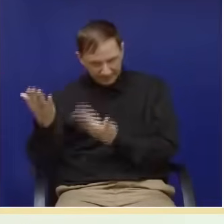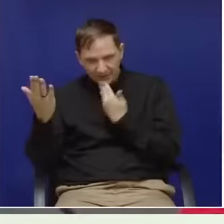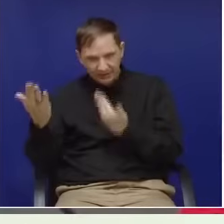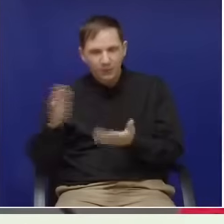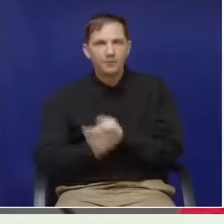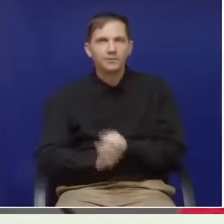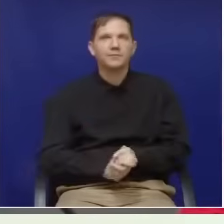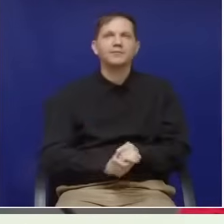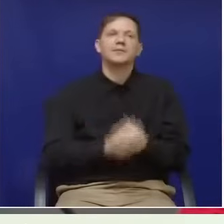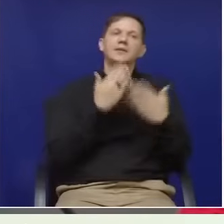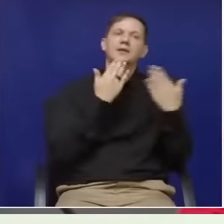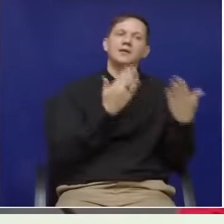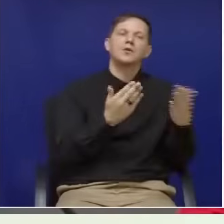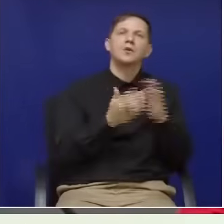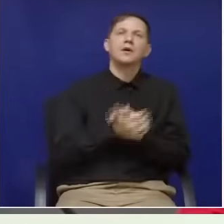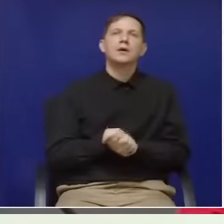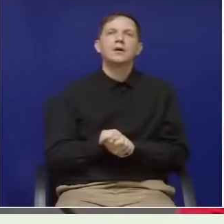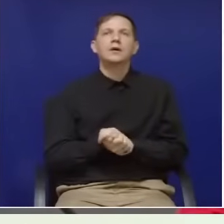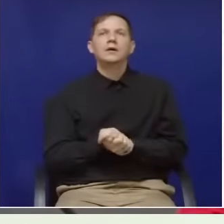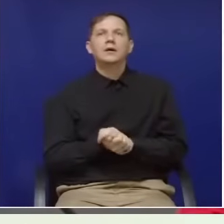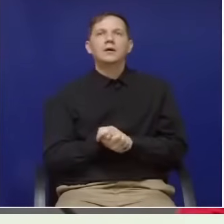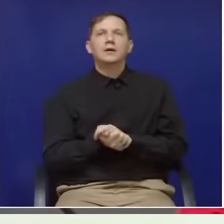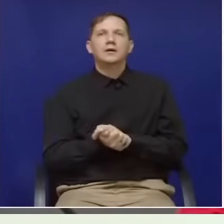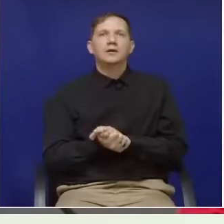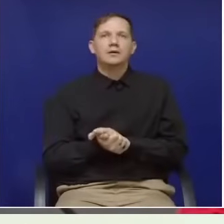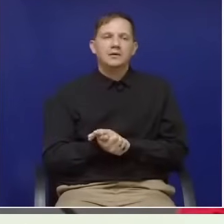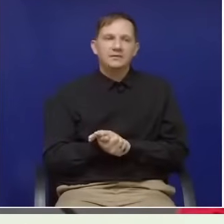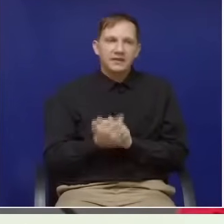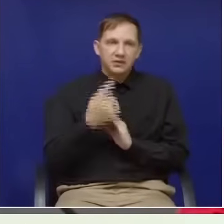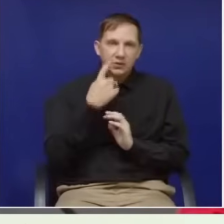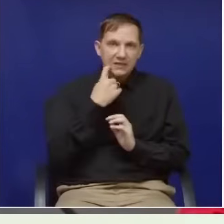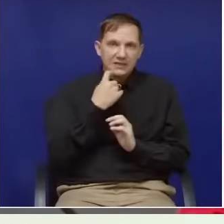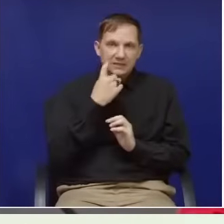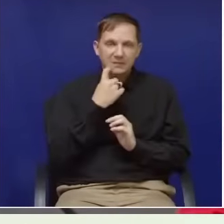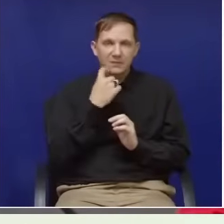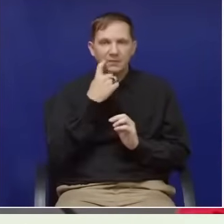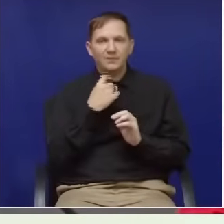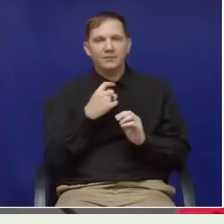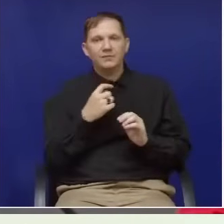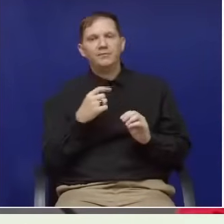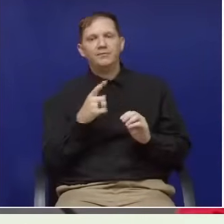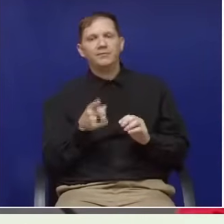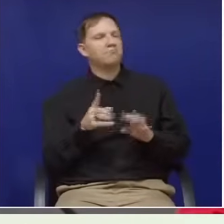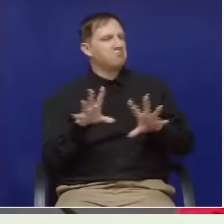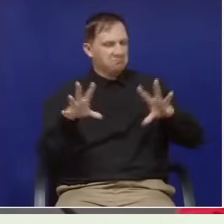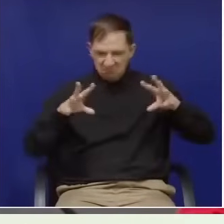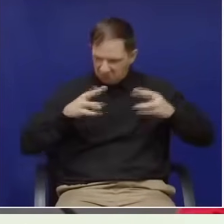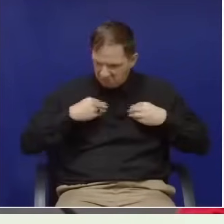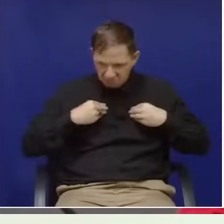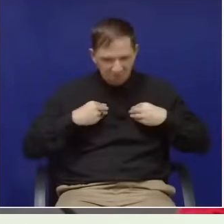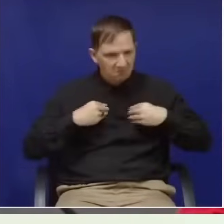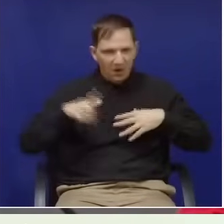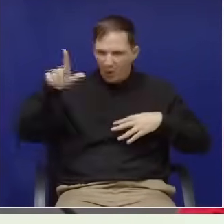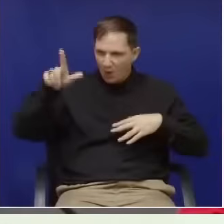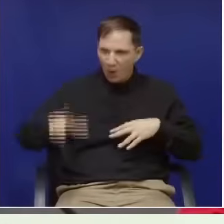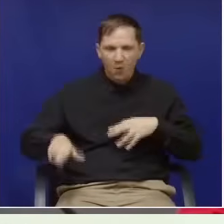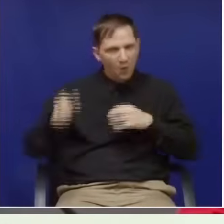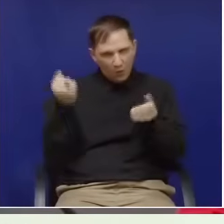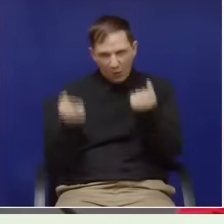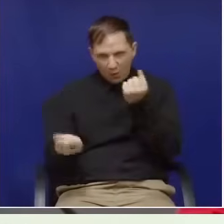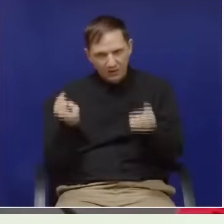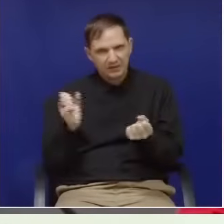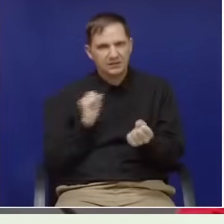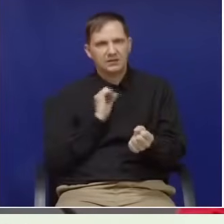Chair. Minister, it is unacceptable that the very people who keep the lower courts functioning